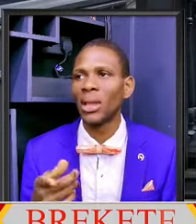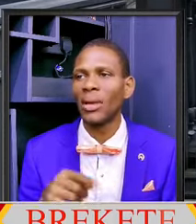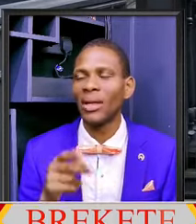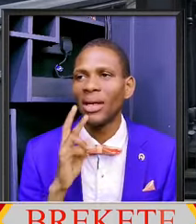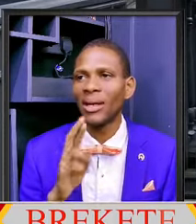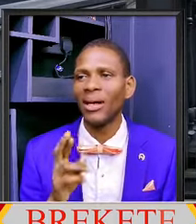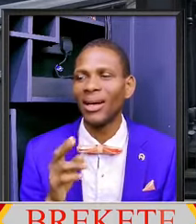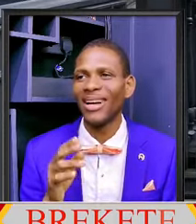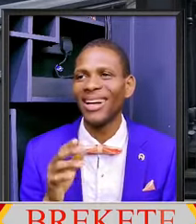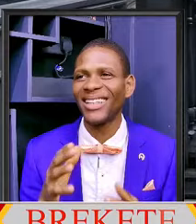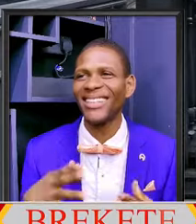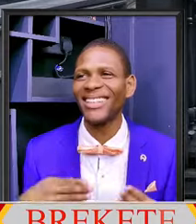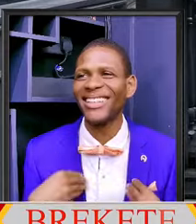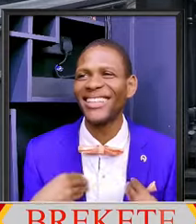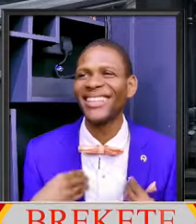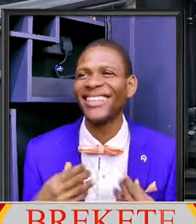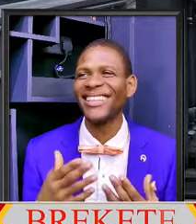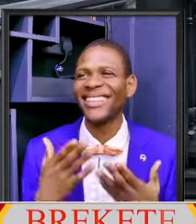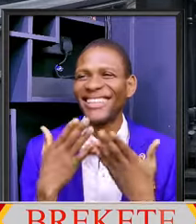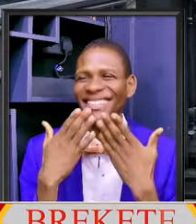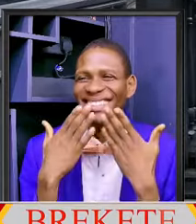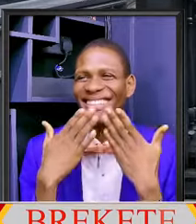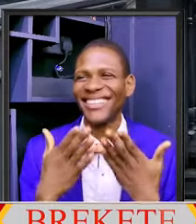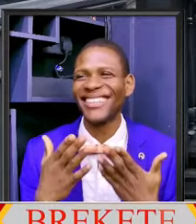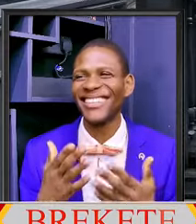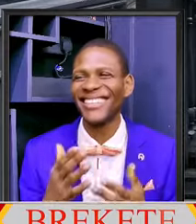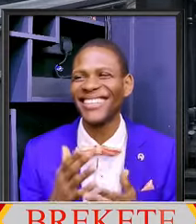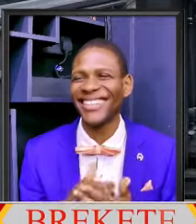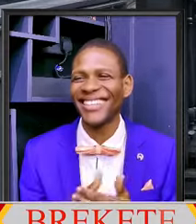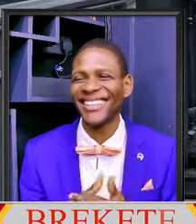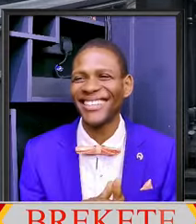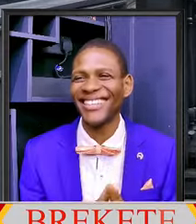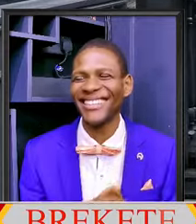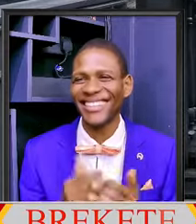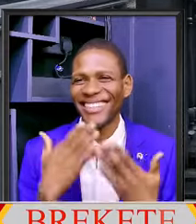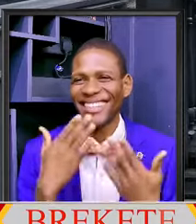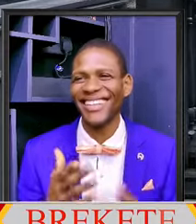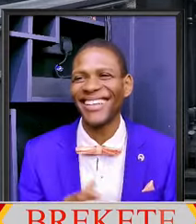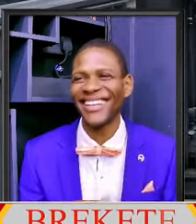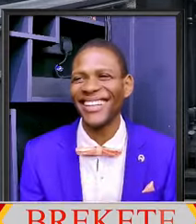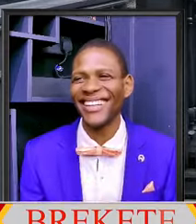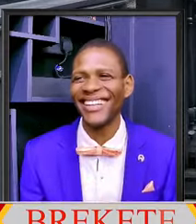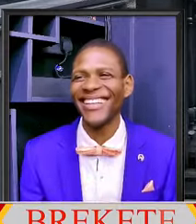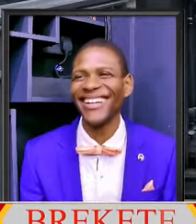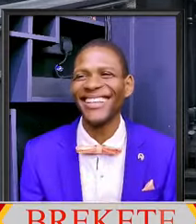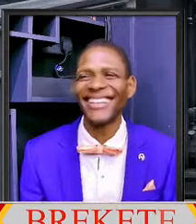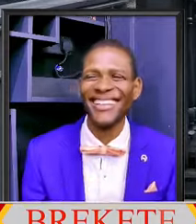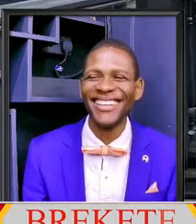admission. And she go get admission today by the grace. No, please.